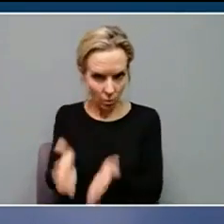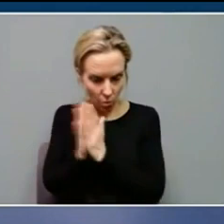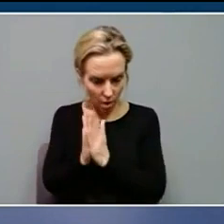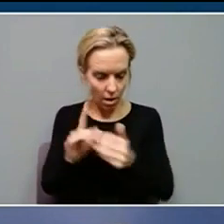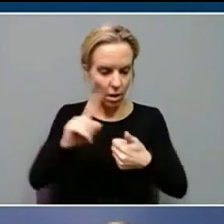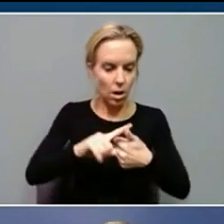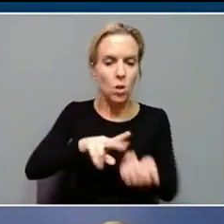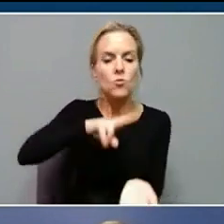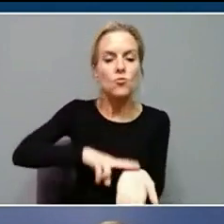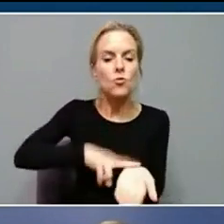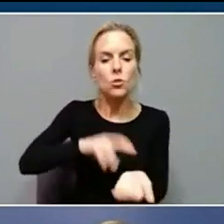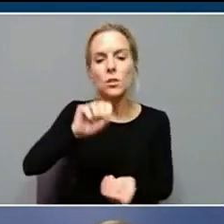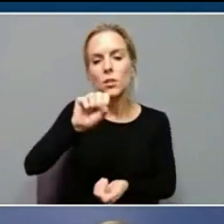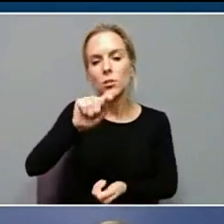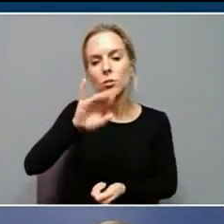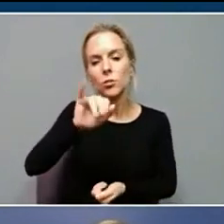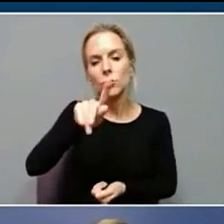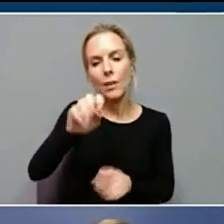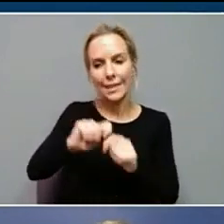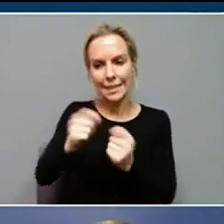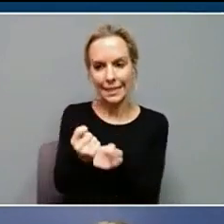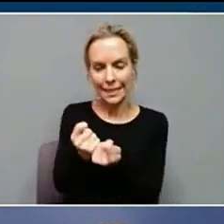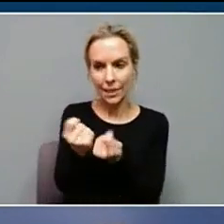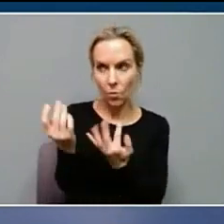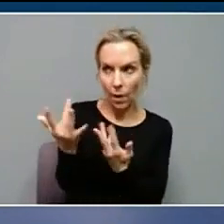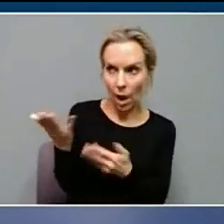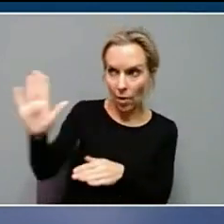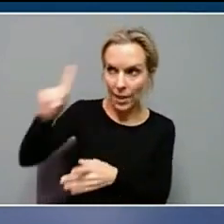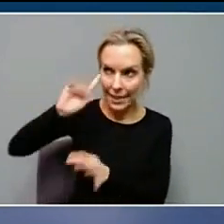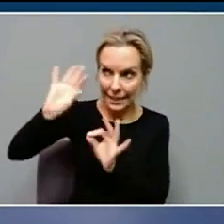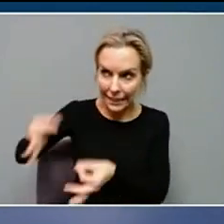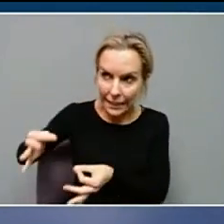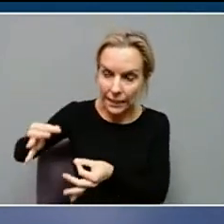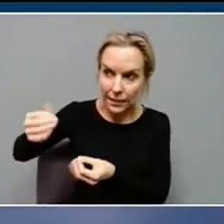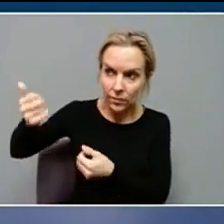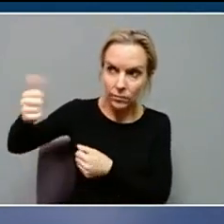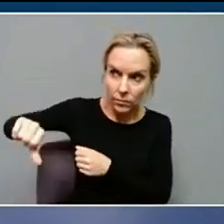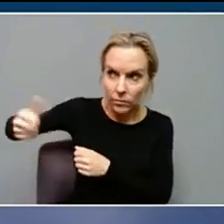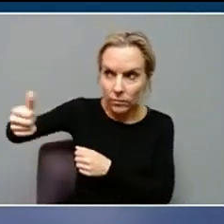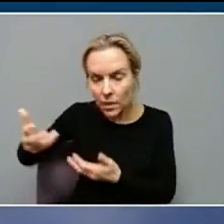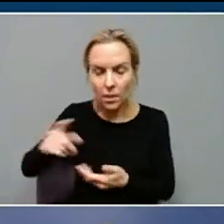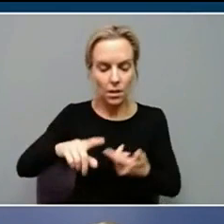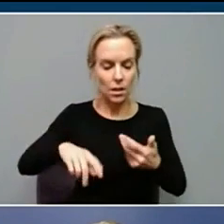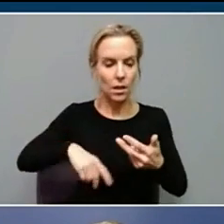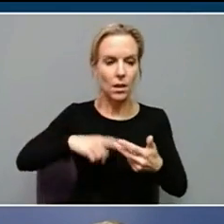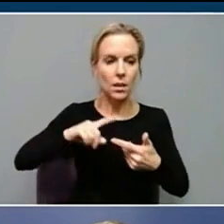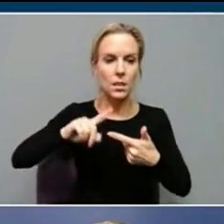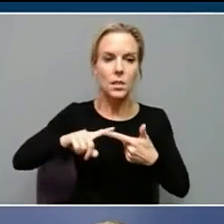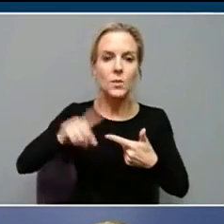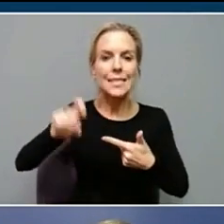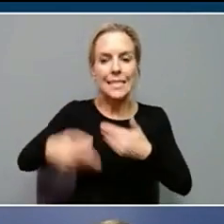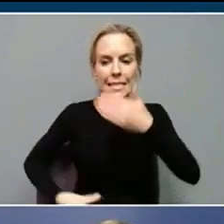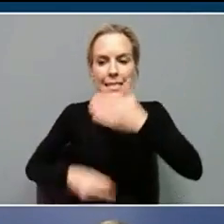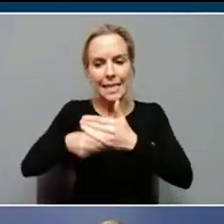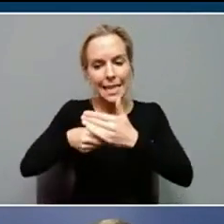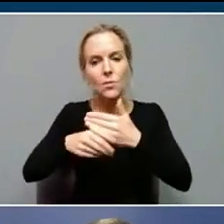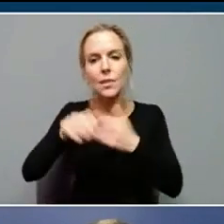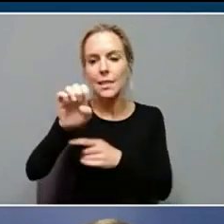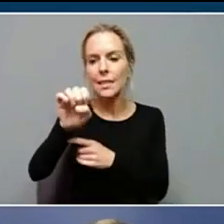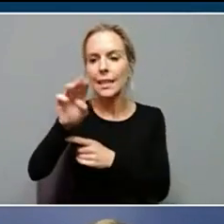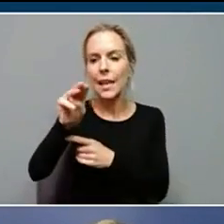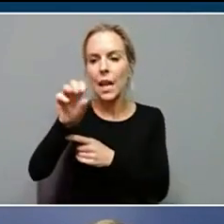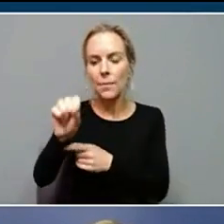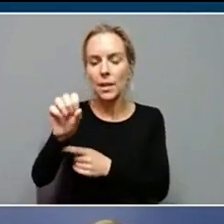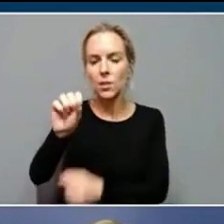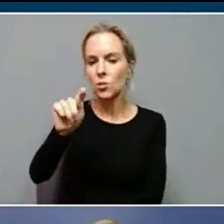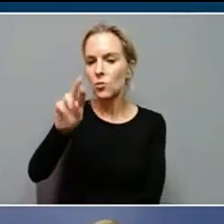teams. We're awaiting a decision on that. The second was we needed additional EMS strike teams. Not